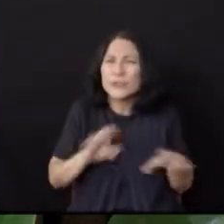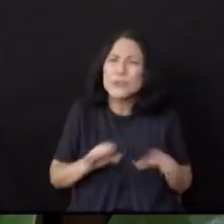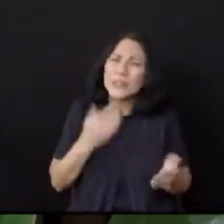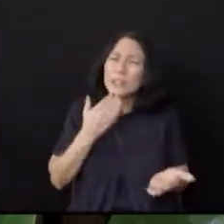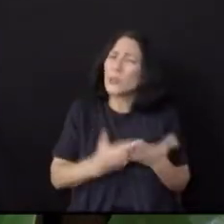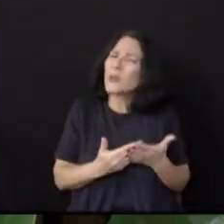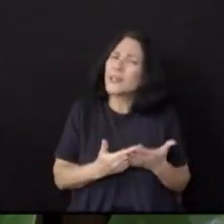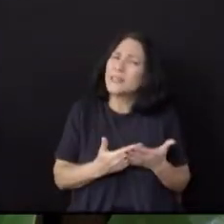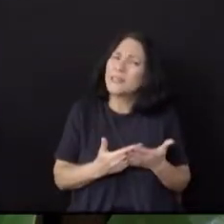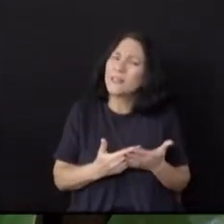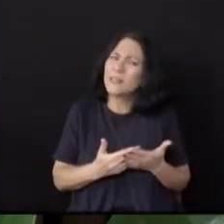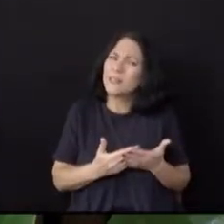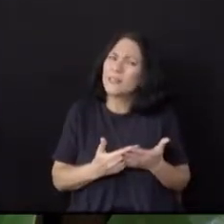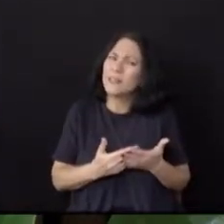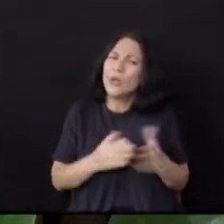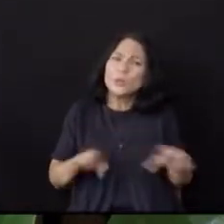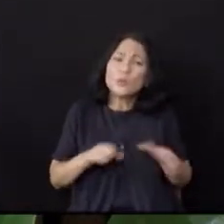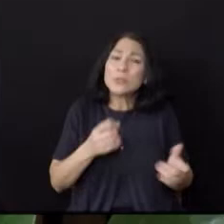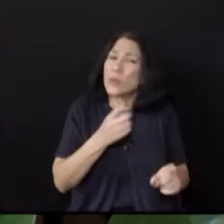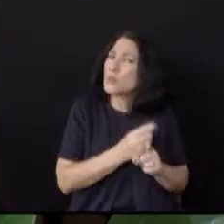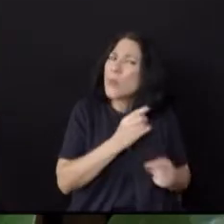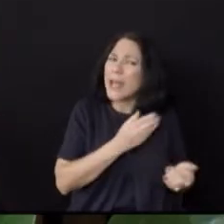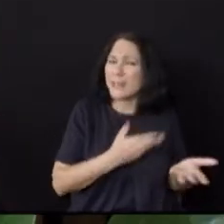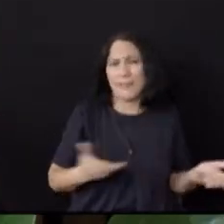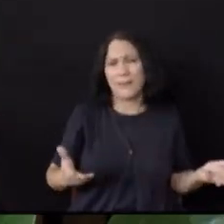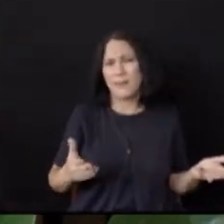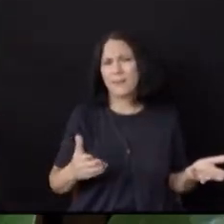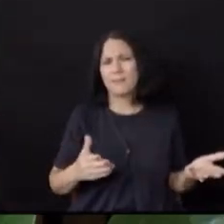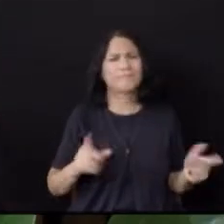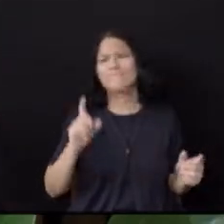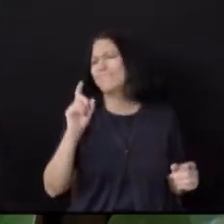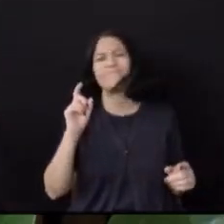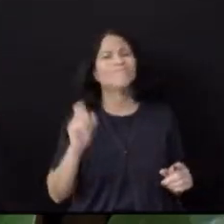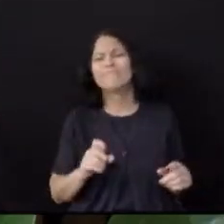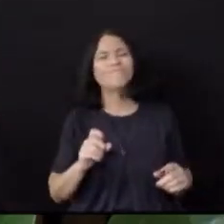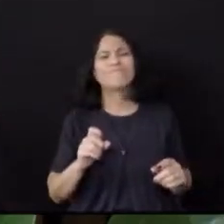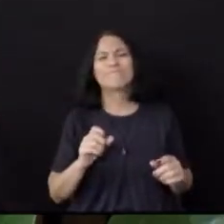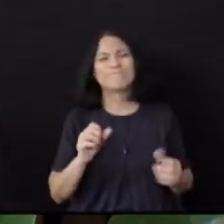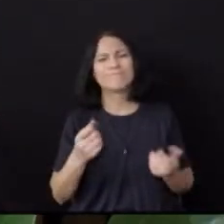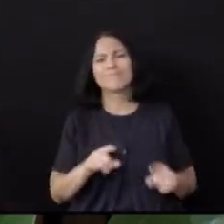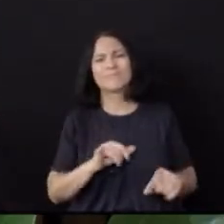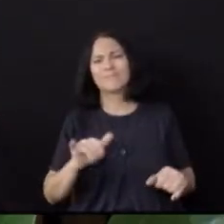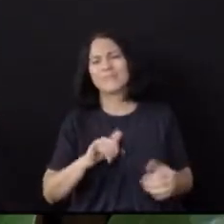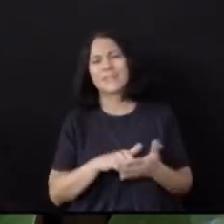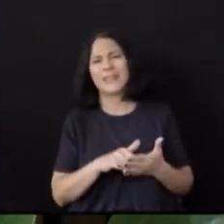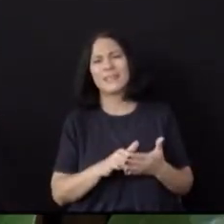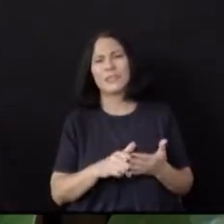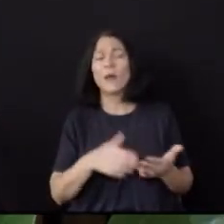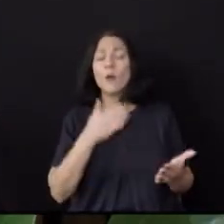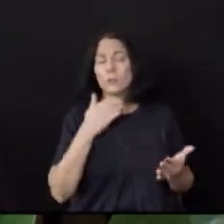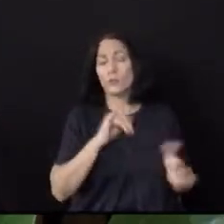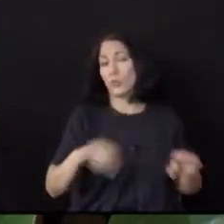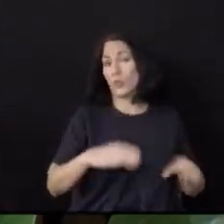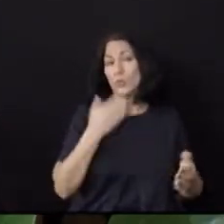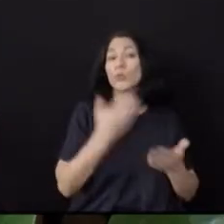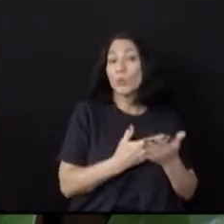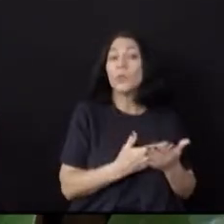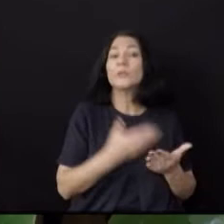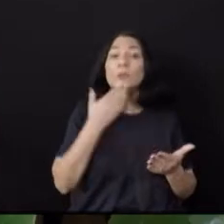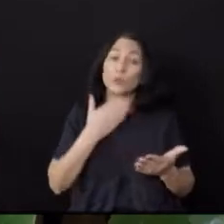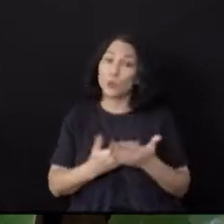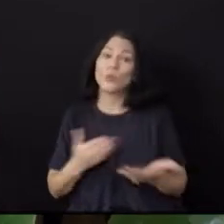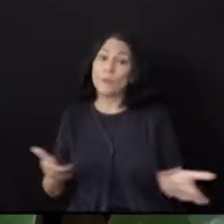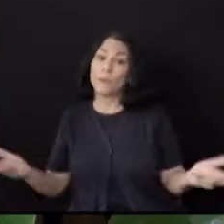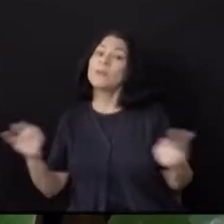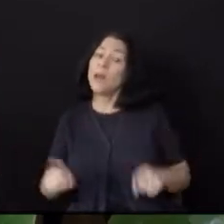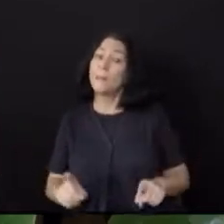you suffer for doing the right thing? That's not how this is supposed to work. I mean, you do good things and good things will come to you. Isn't that the way it's supposed